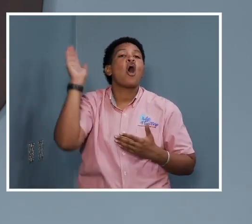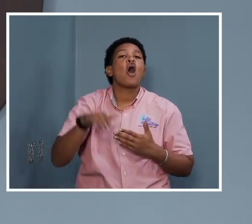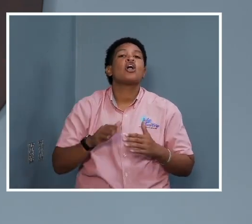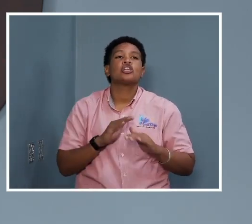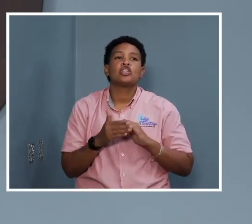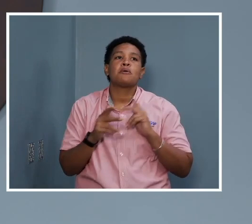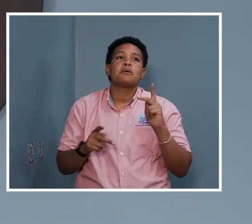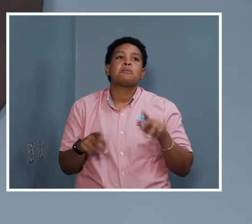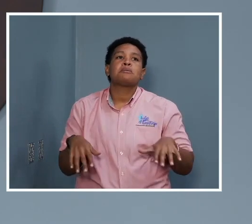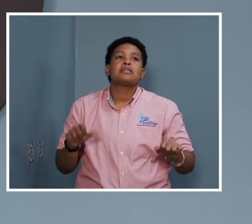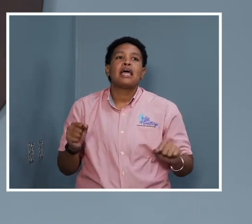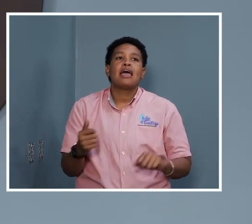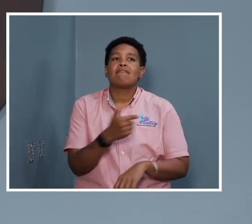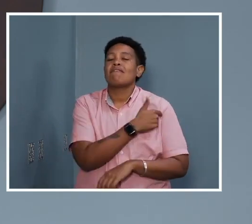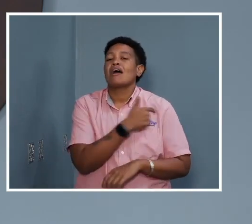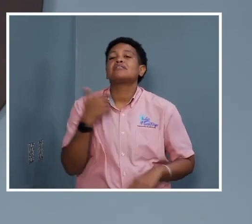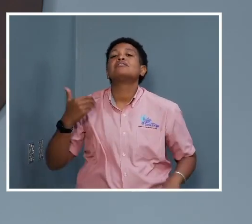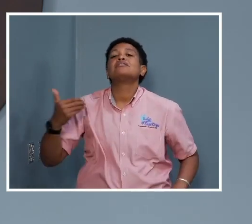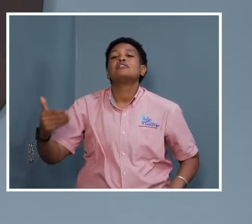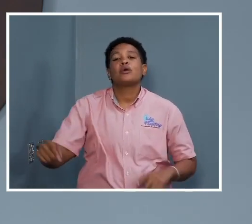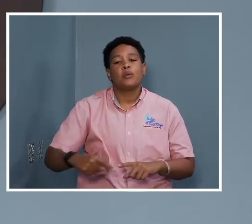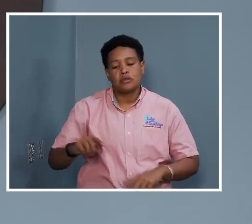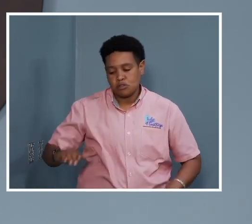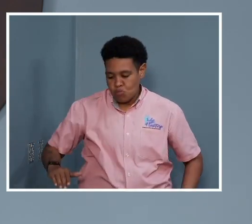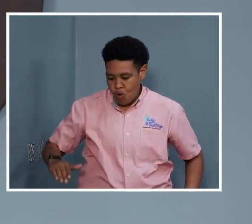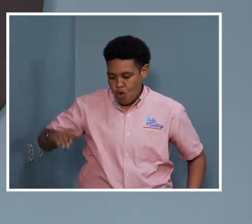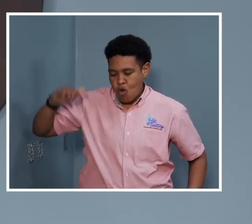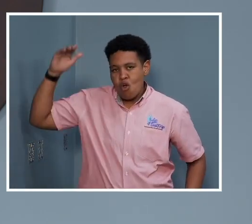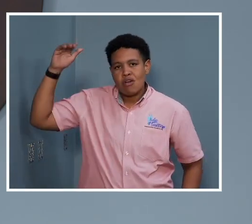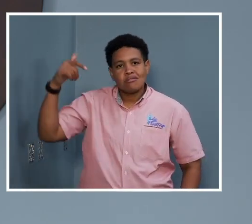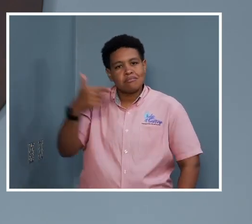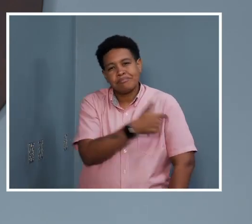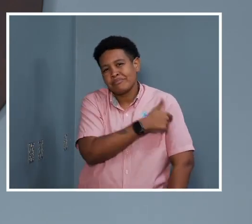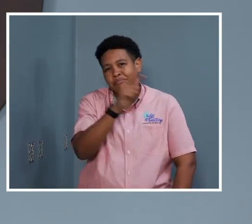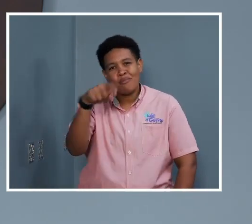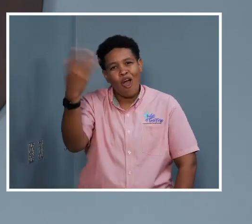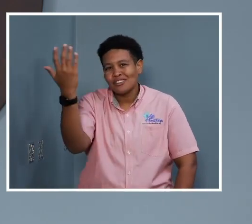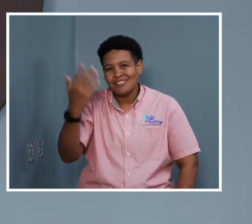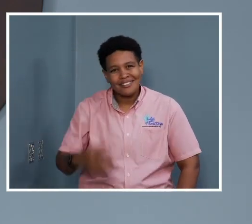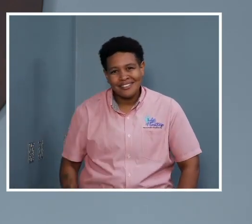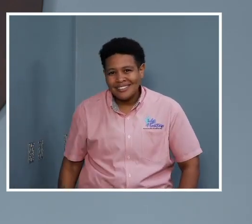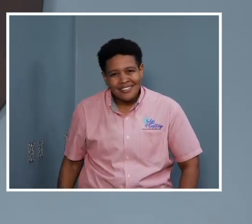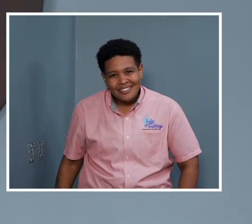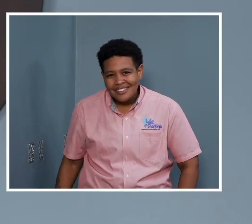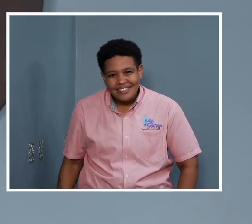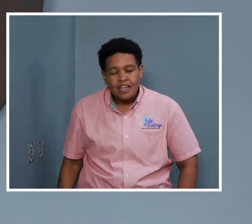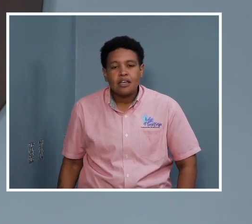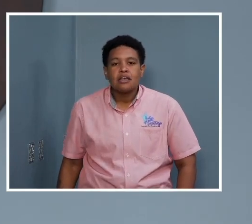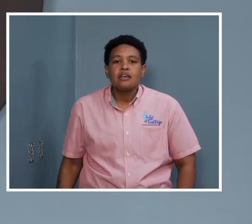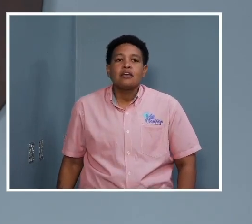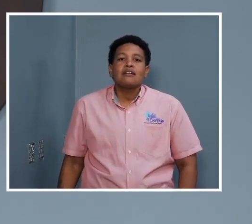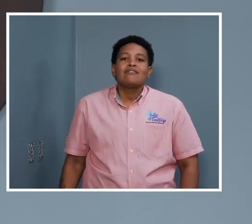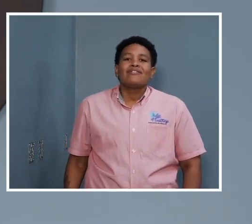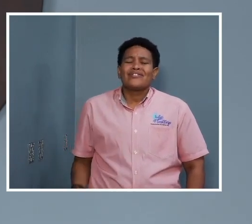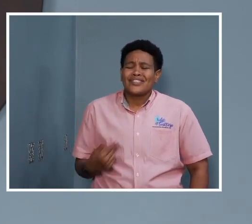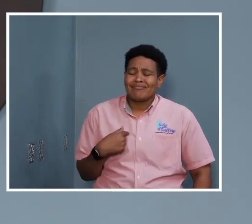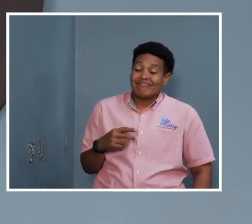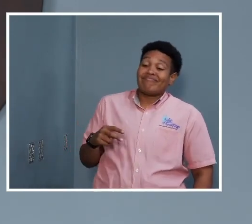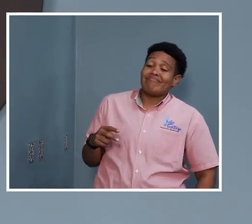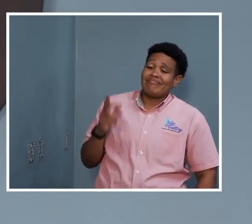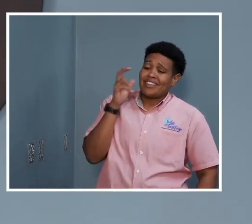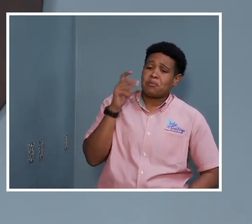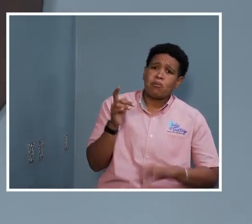some vaccines at some point in time when they were children. And so, you know, whilst it befuddles me every time that I